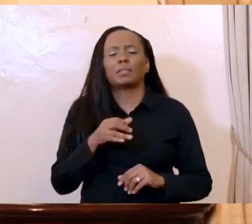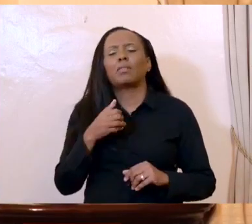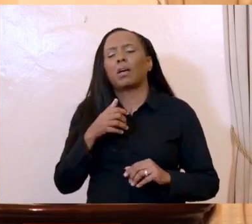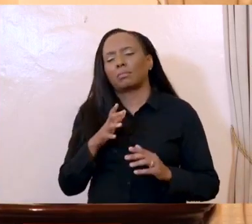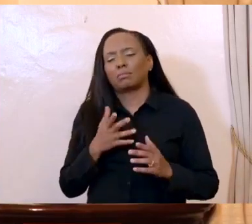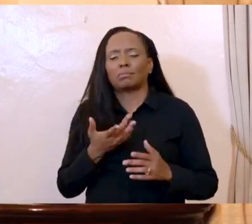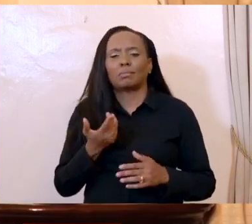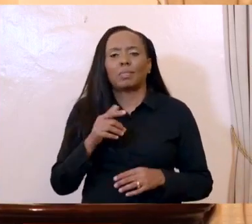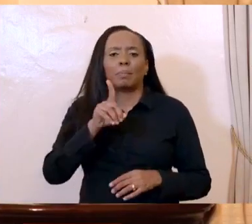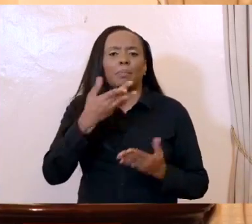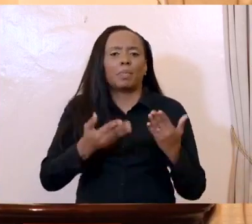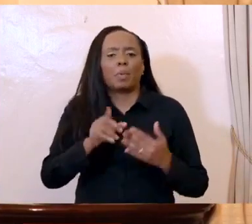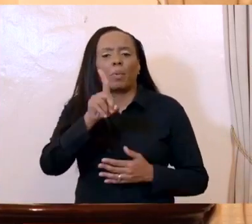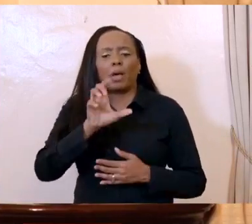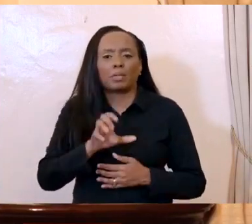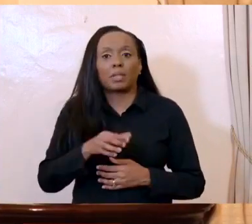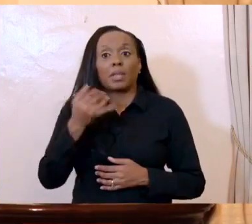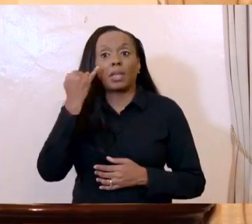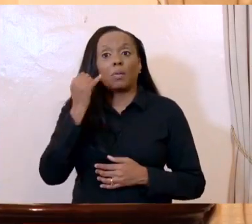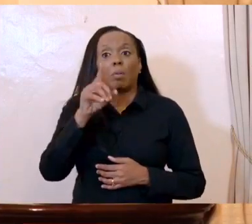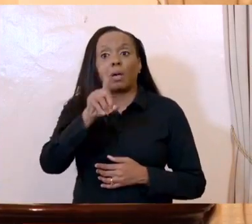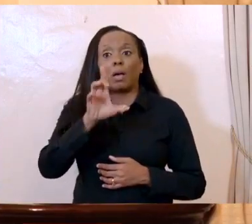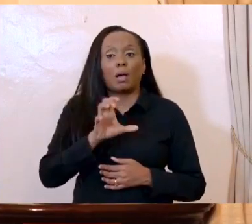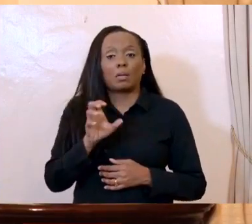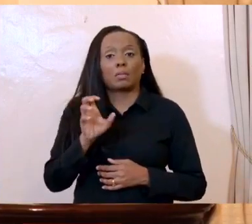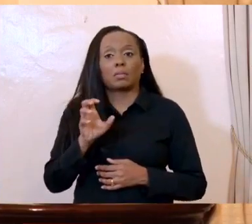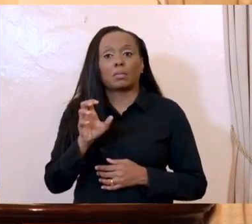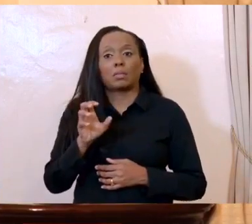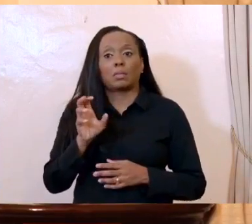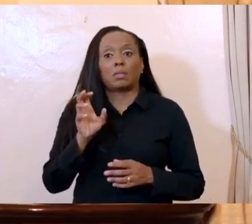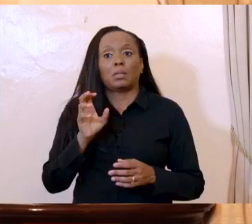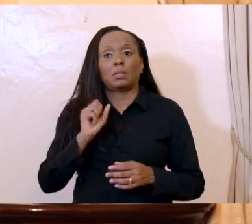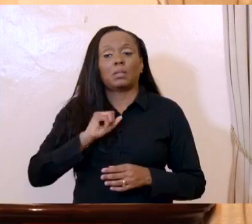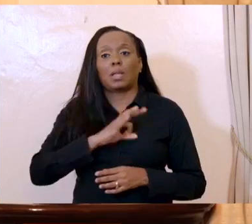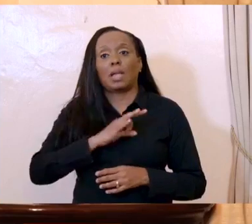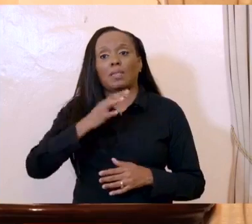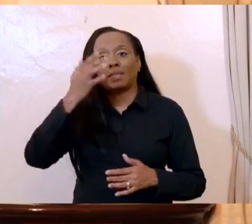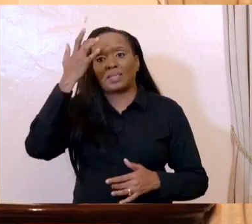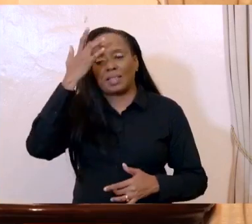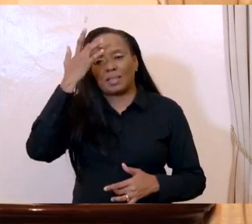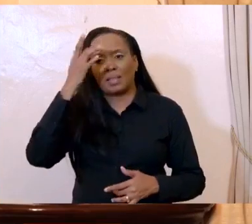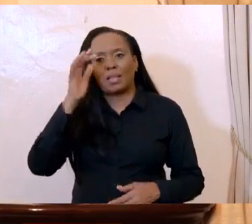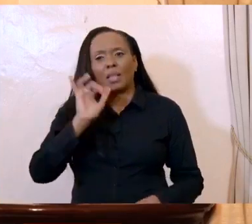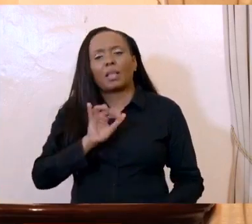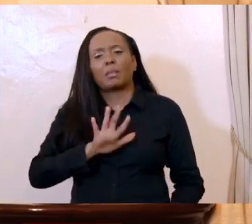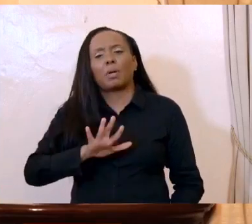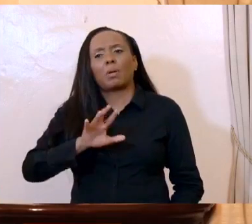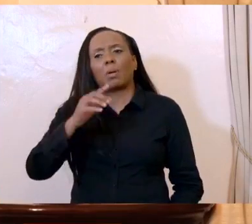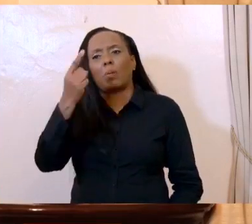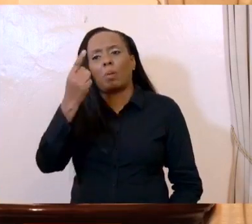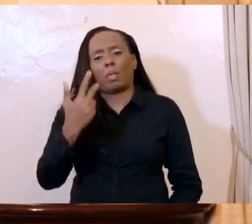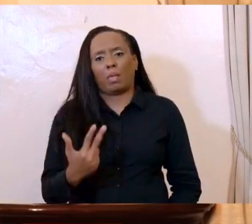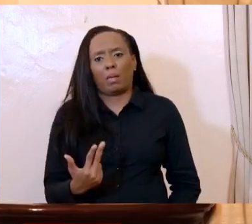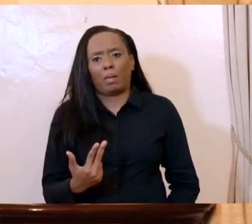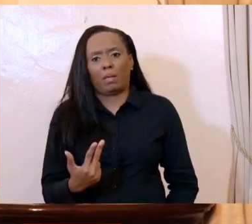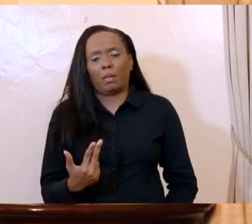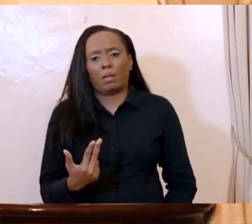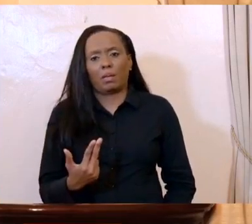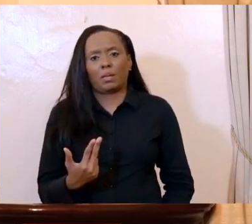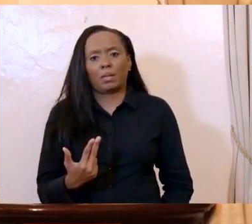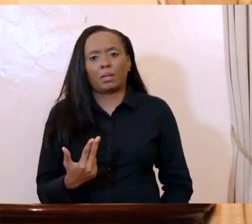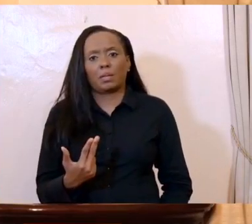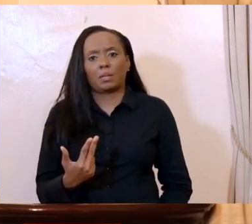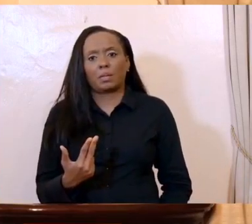deal with, and 100 are sick, that is almost 1/3 of our workforce. So what it does do, it